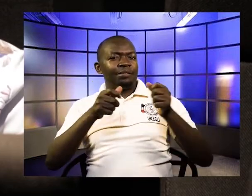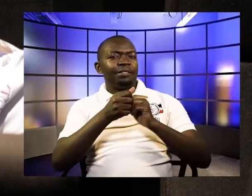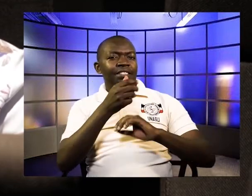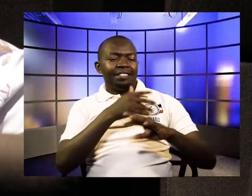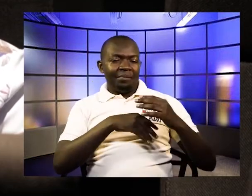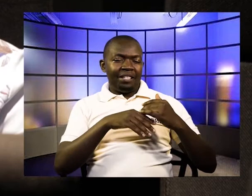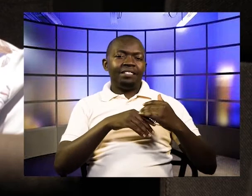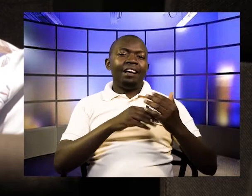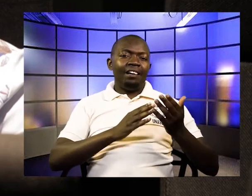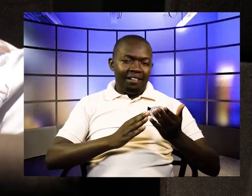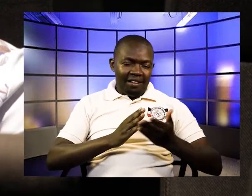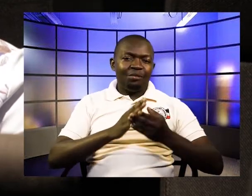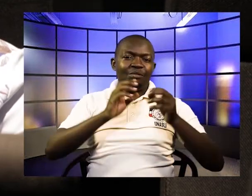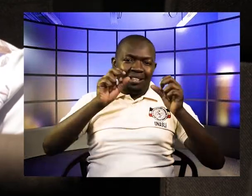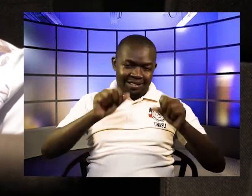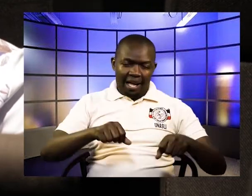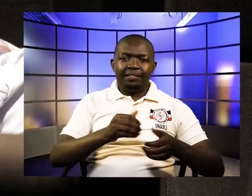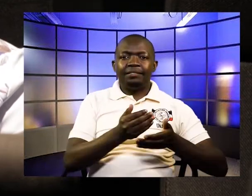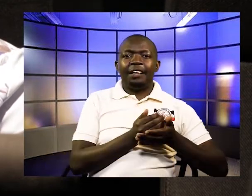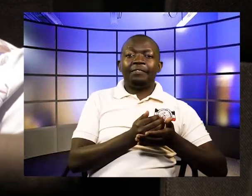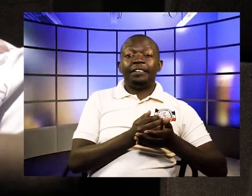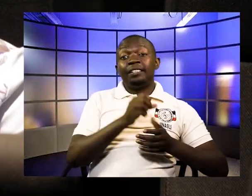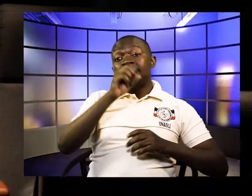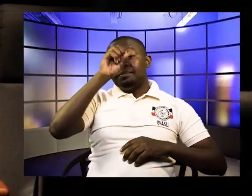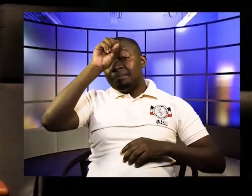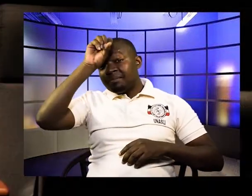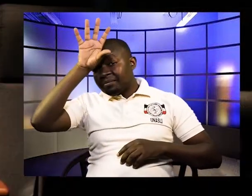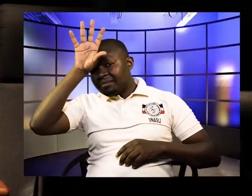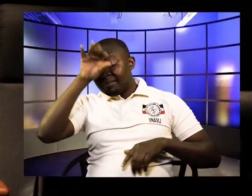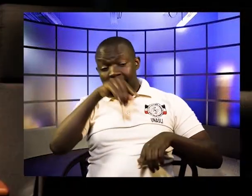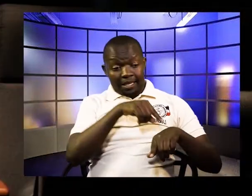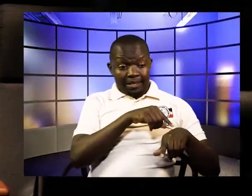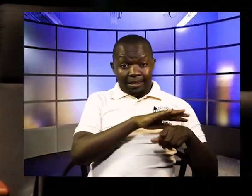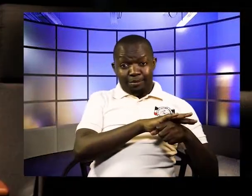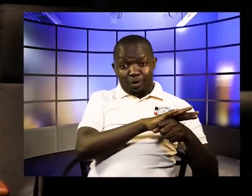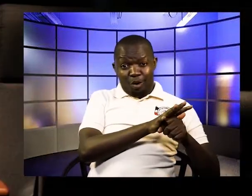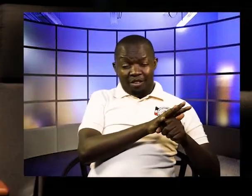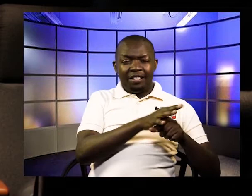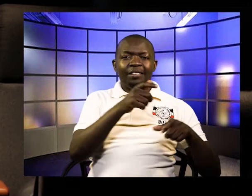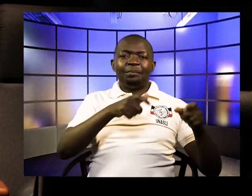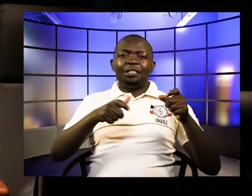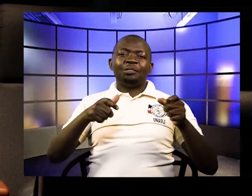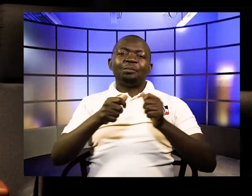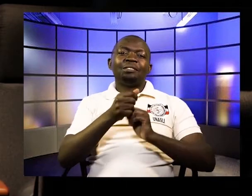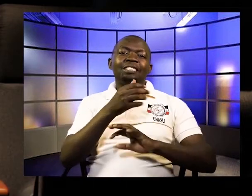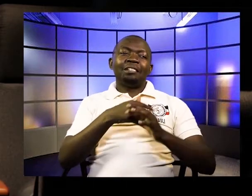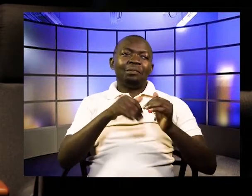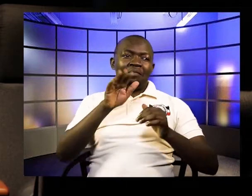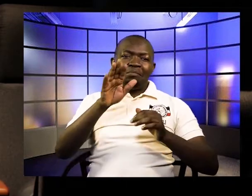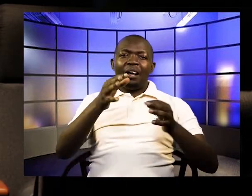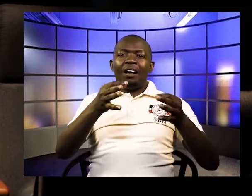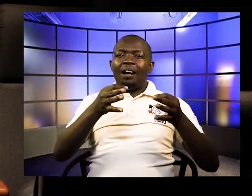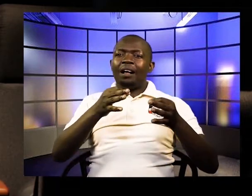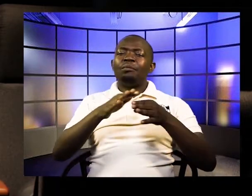disabilities are actually able to save. Surprisingly, even during COVID, persons with disabilities, their accounts